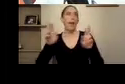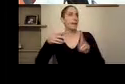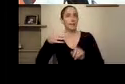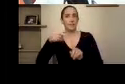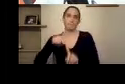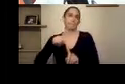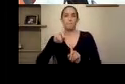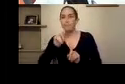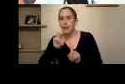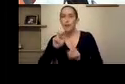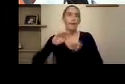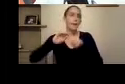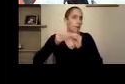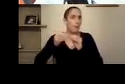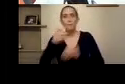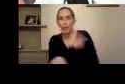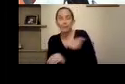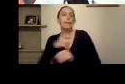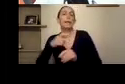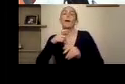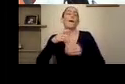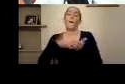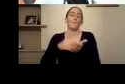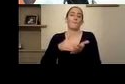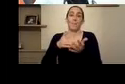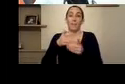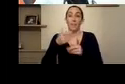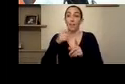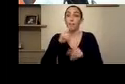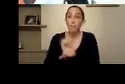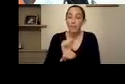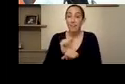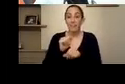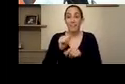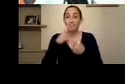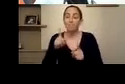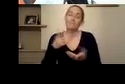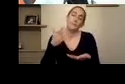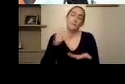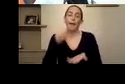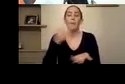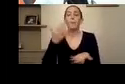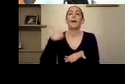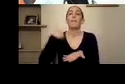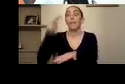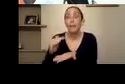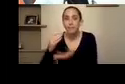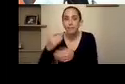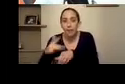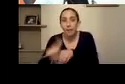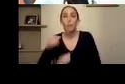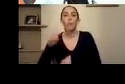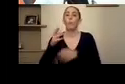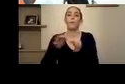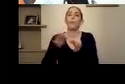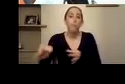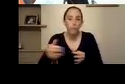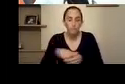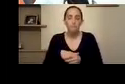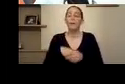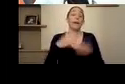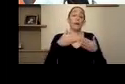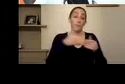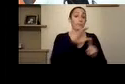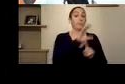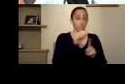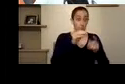company's manufacturing plant to HHS, to state governments, to local governments,